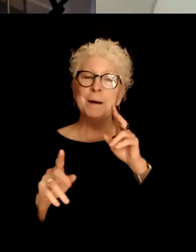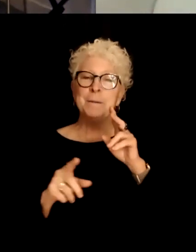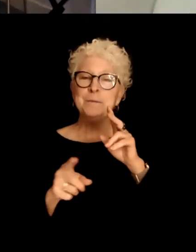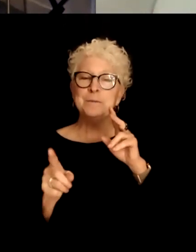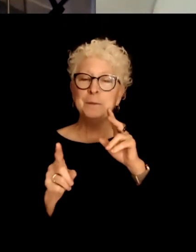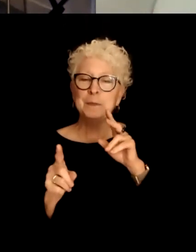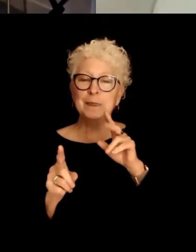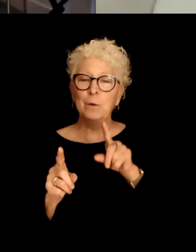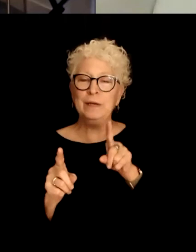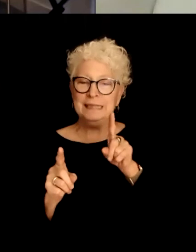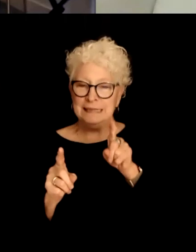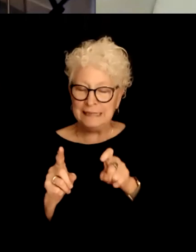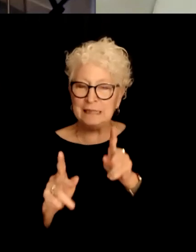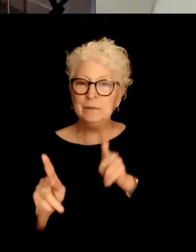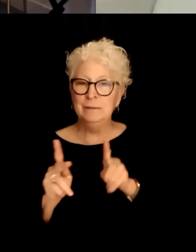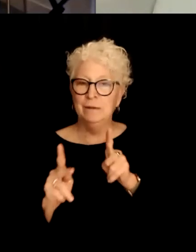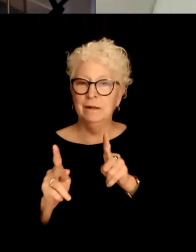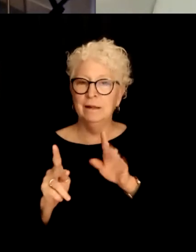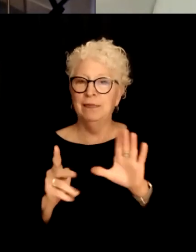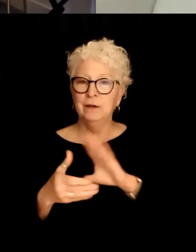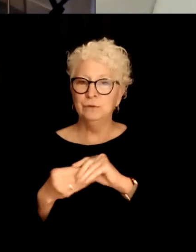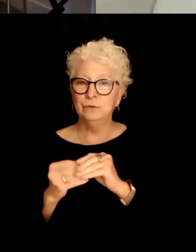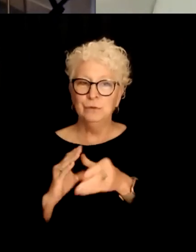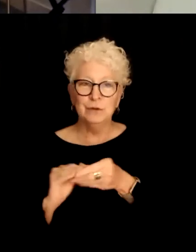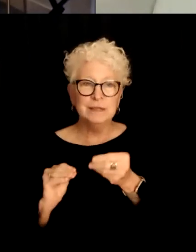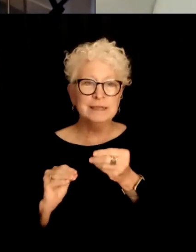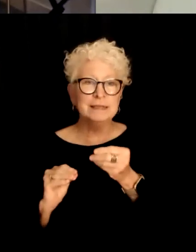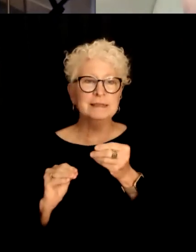necessary. My concern actually is that